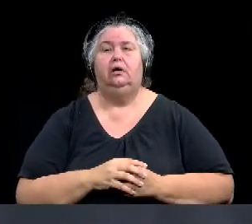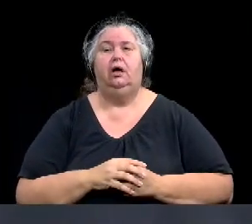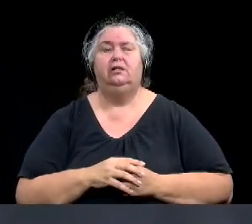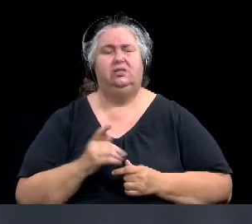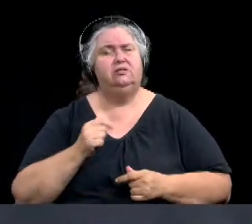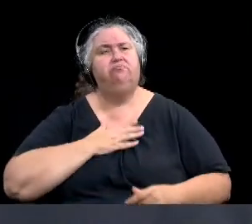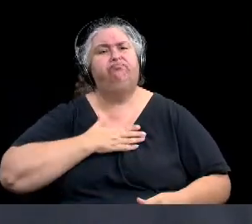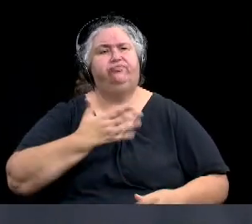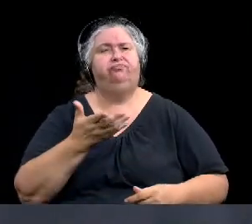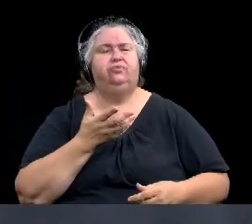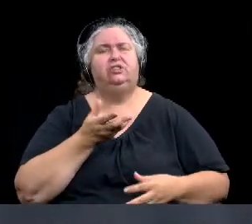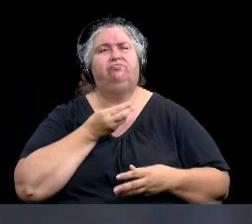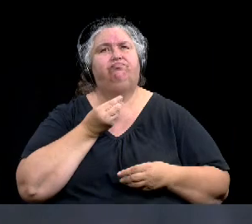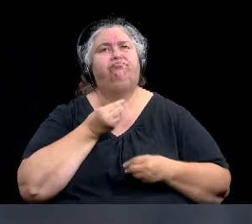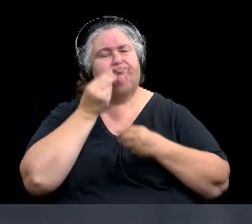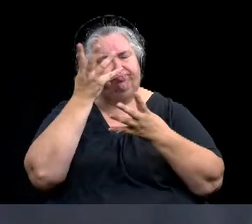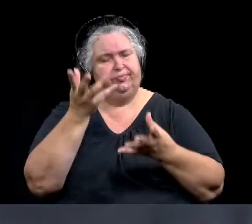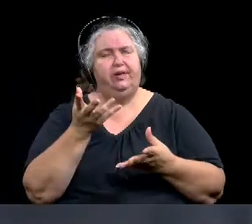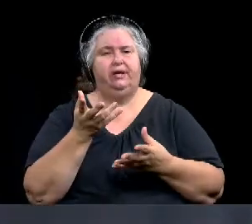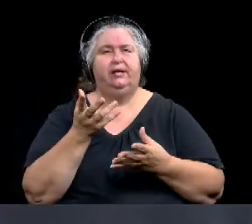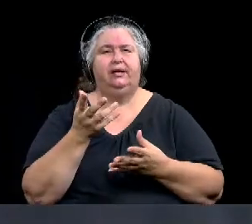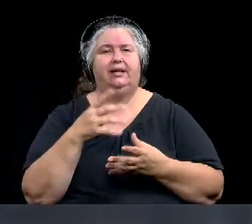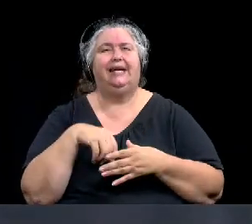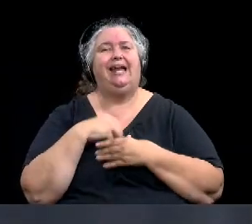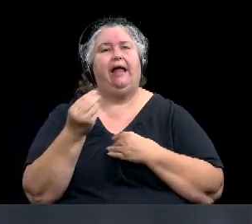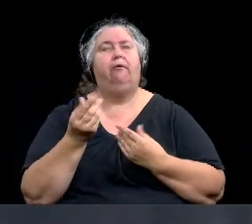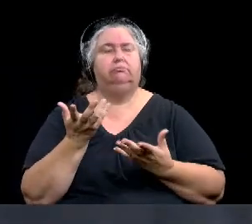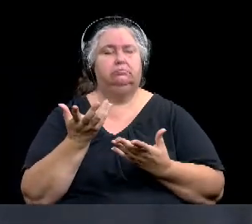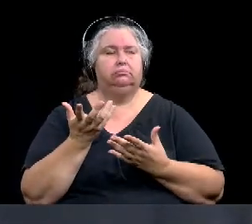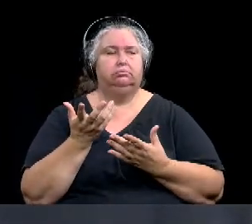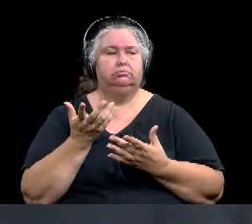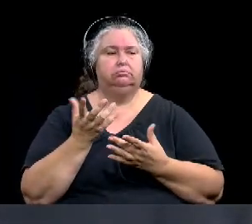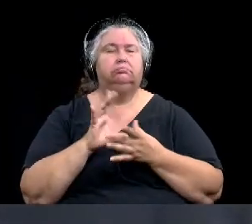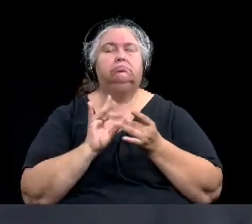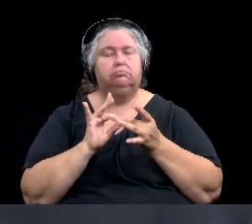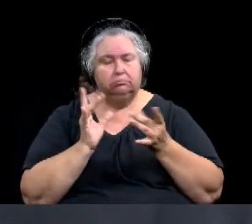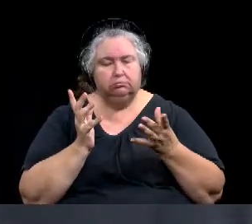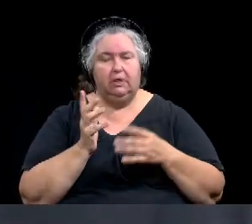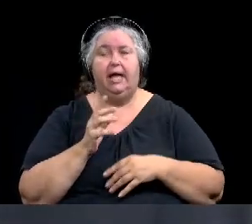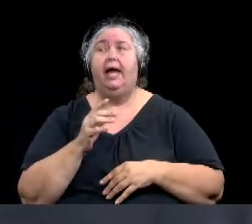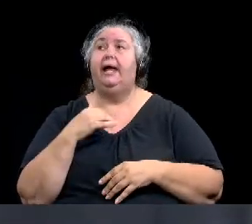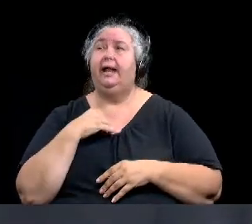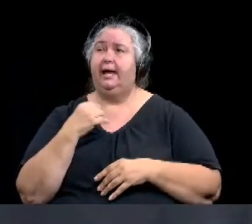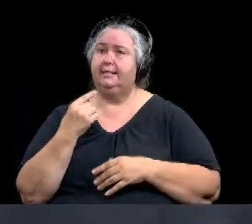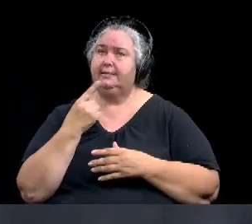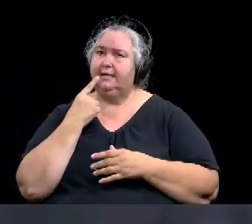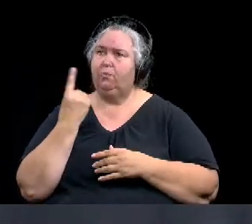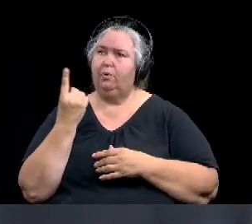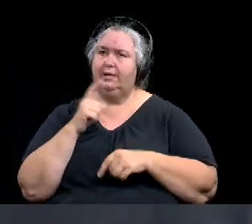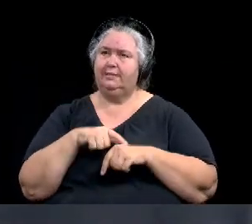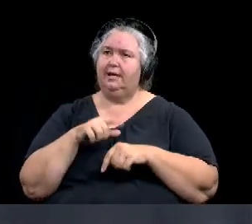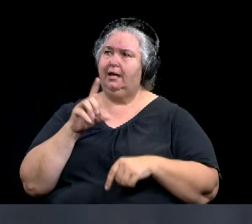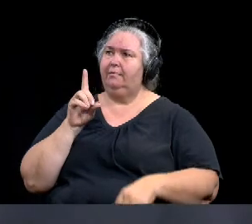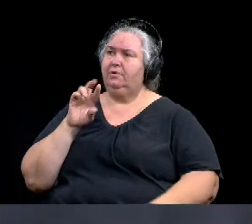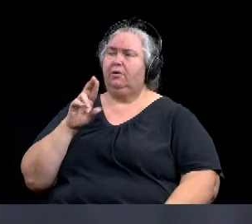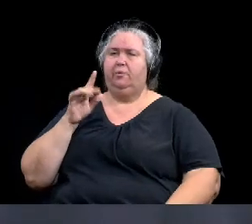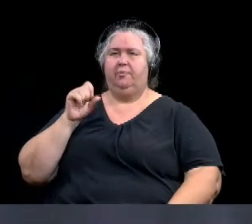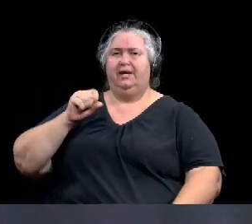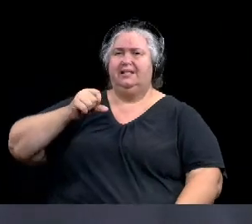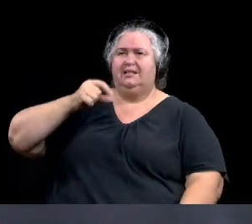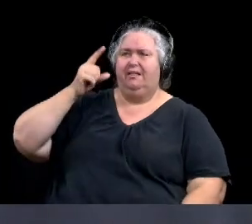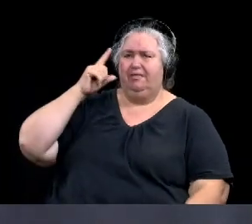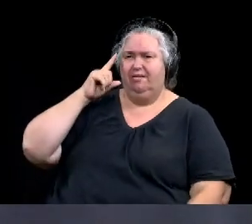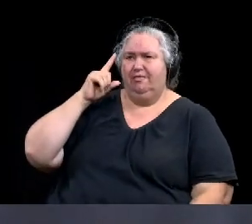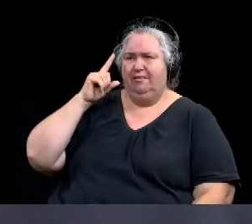only other thing is Dr. Griggs points out that I said something one time that he thought was I ought to put down as